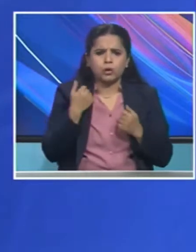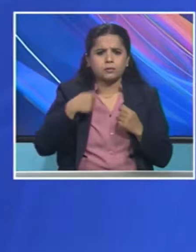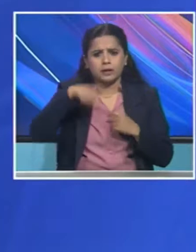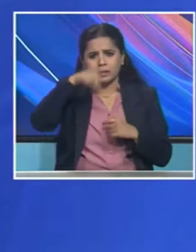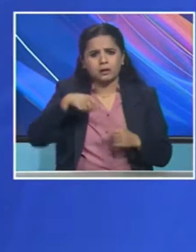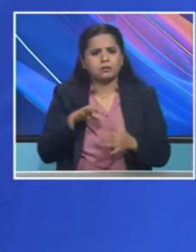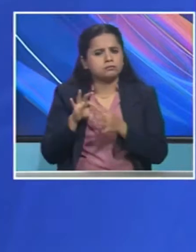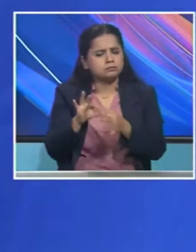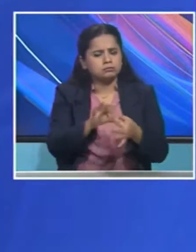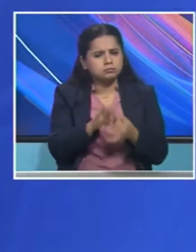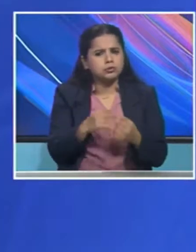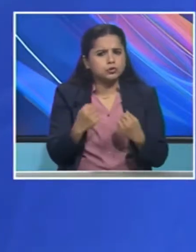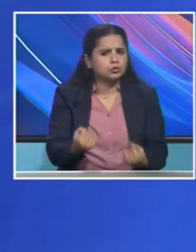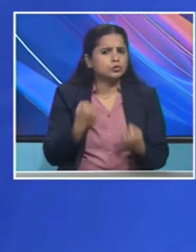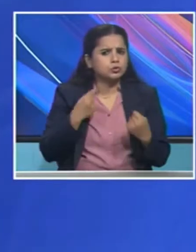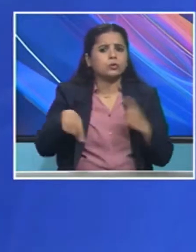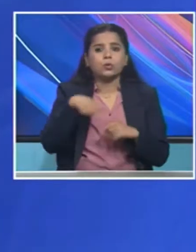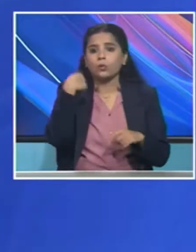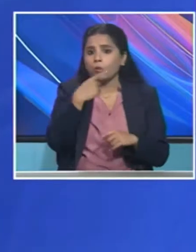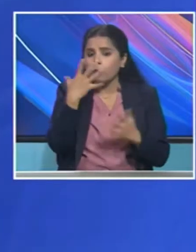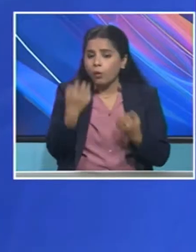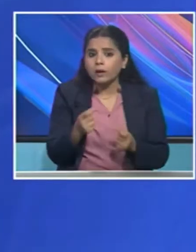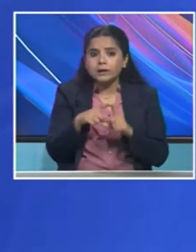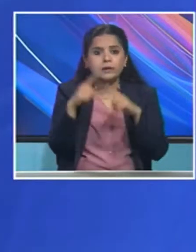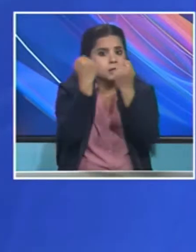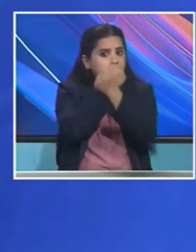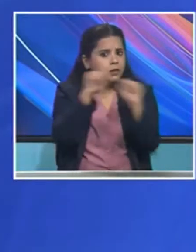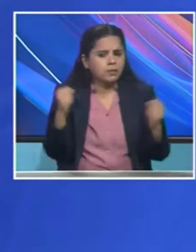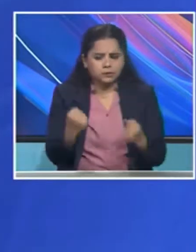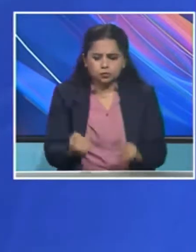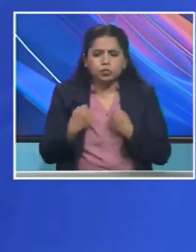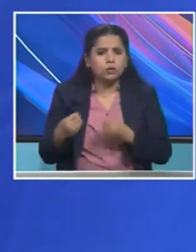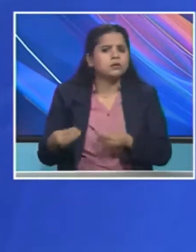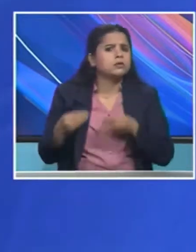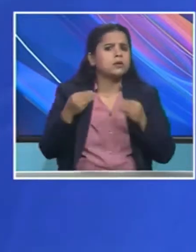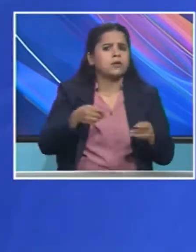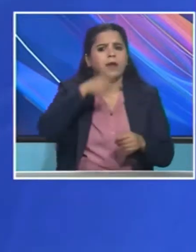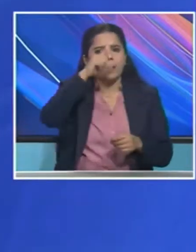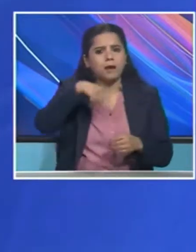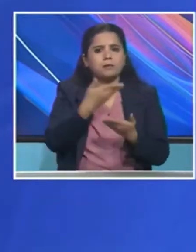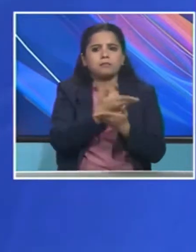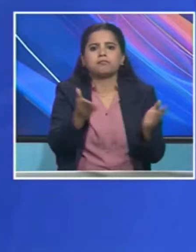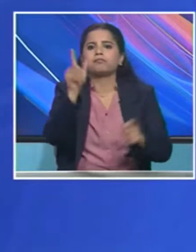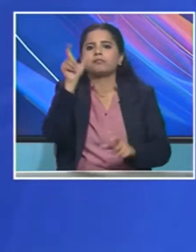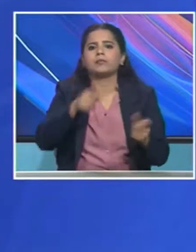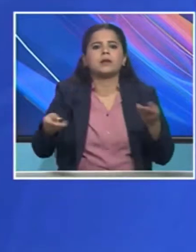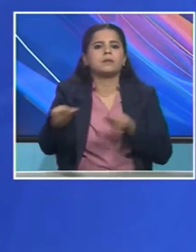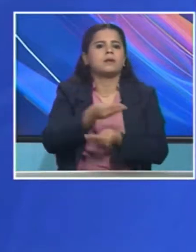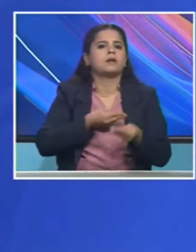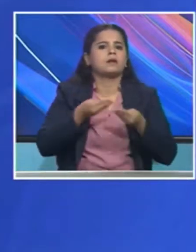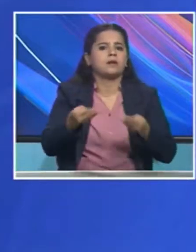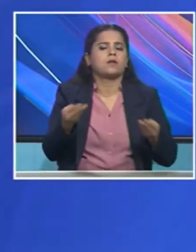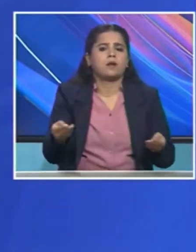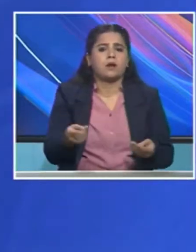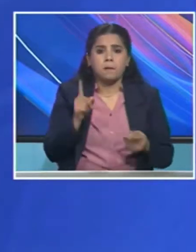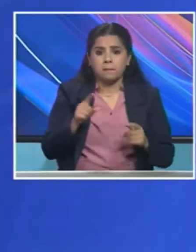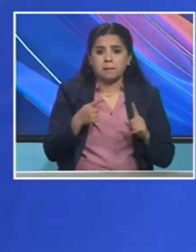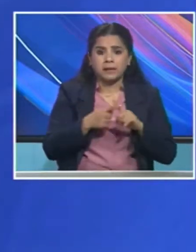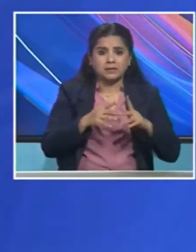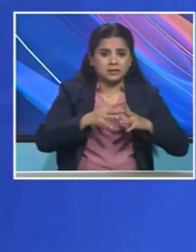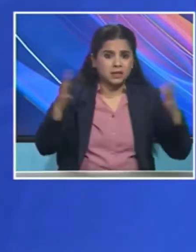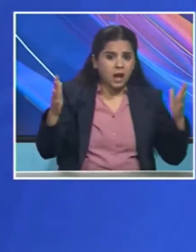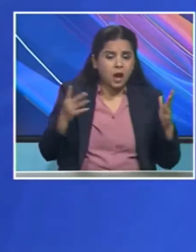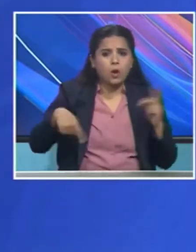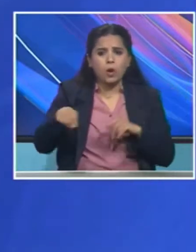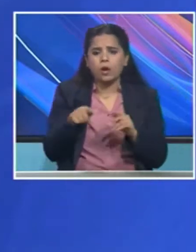highest office with those who give democracy its strength, India's people, in not only big towns and cities, but